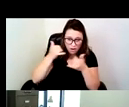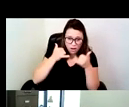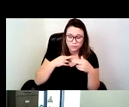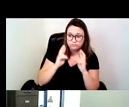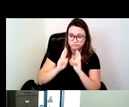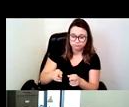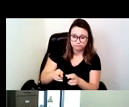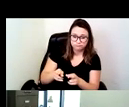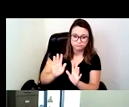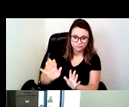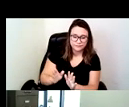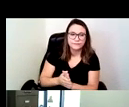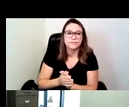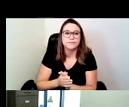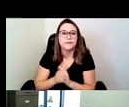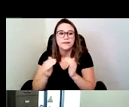Over